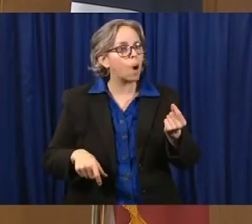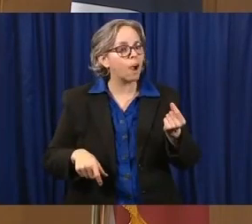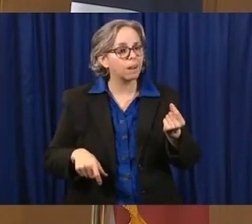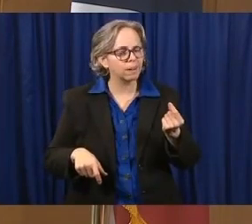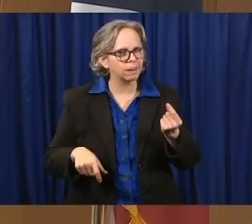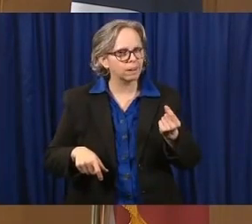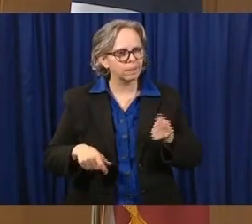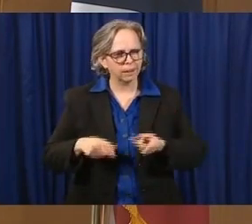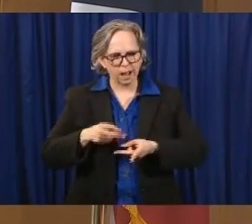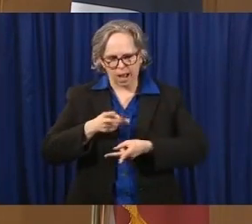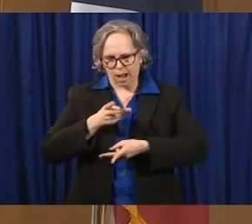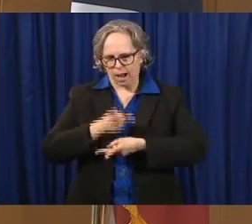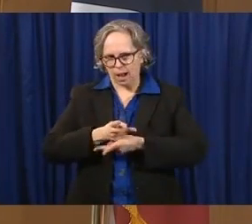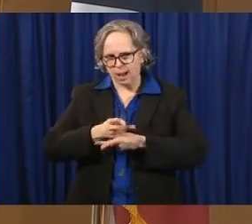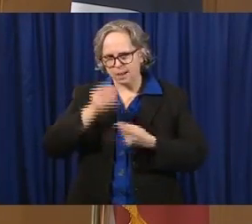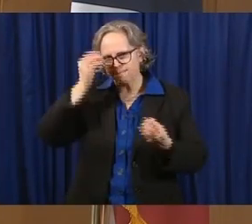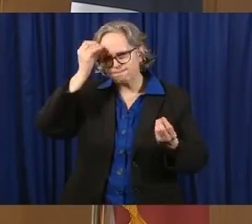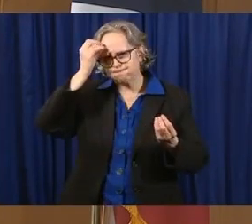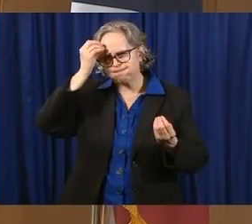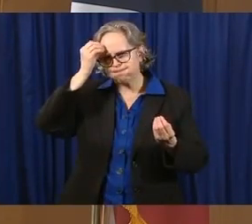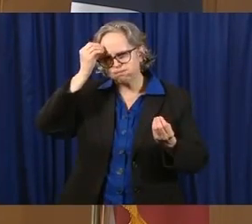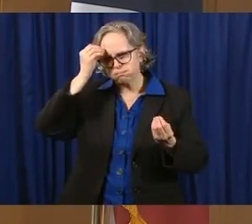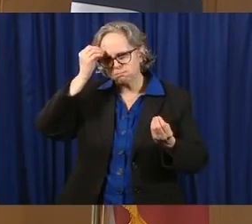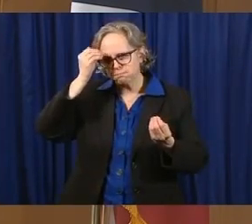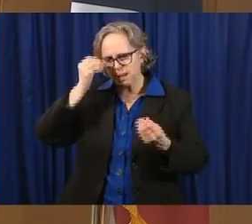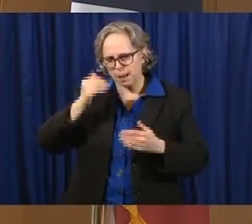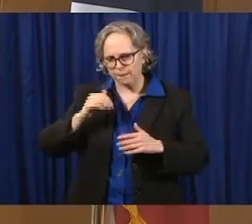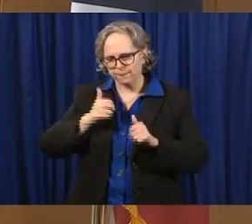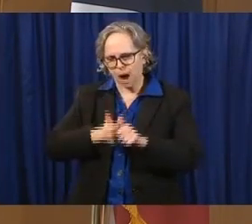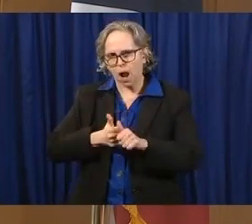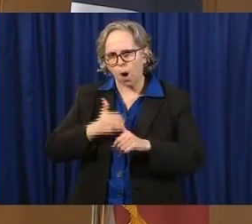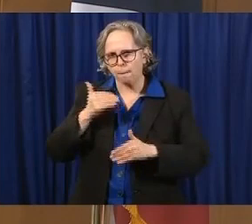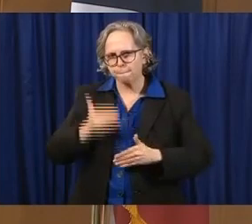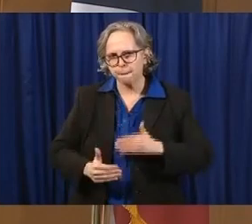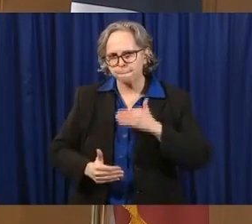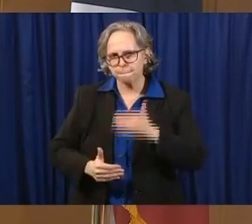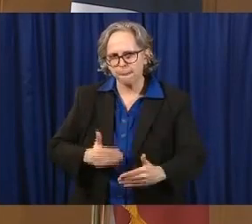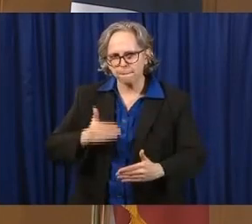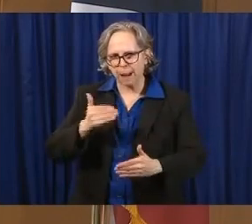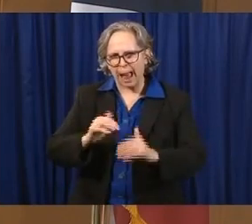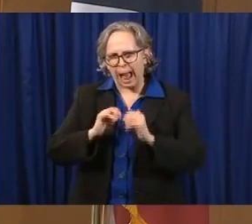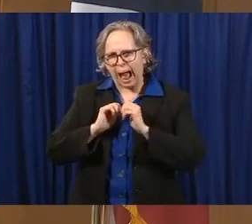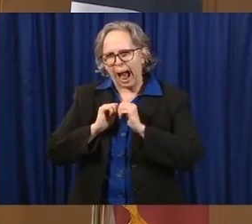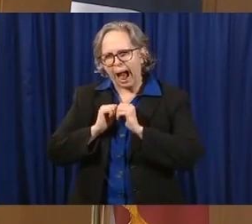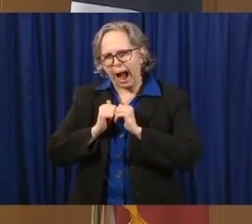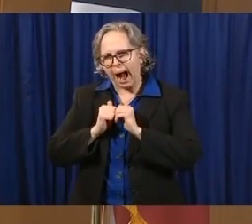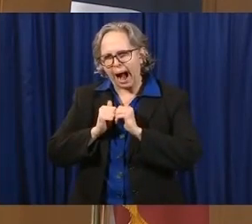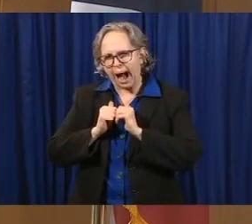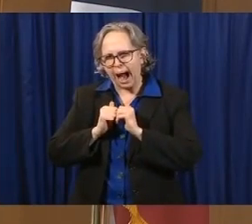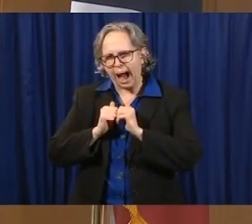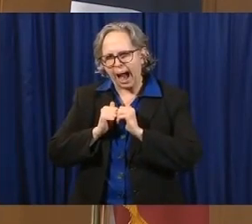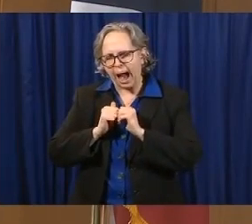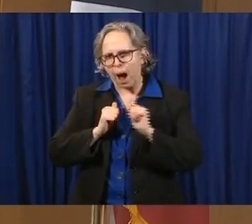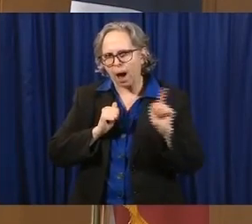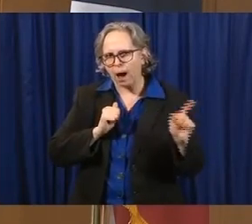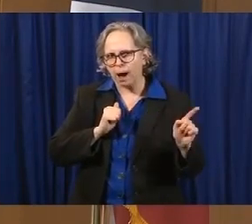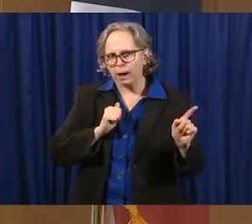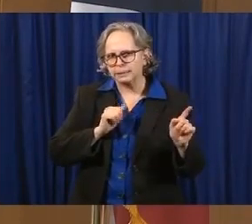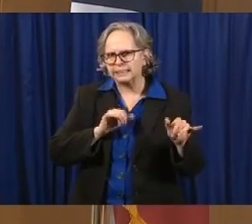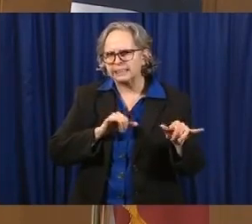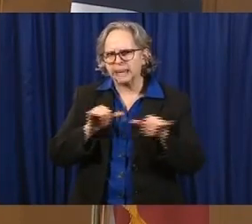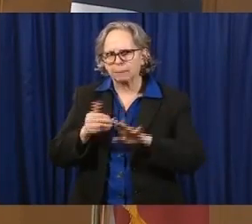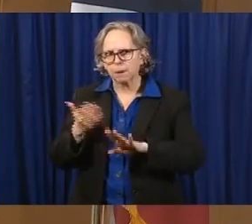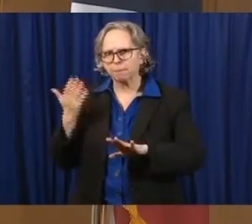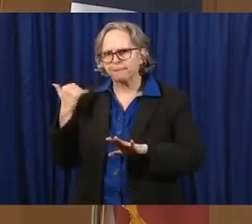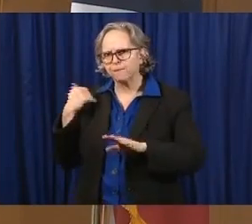thoughtful about getting out of this as we were when we had to make the decisions to close